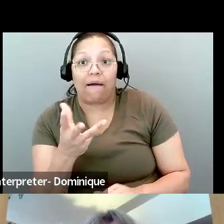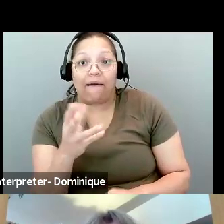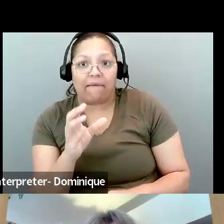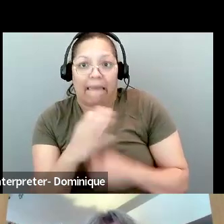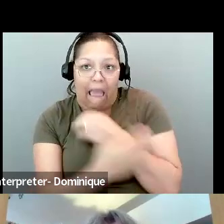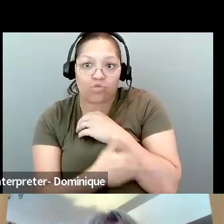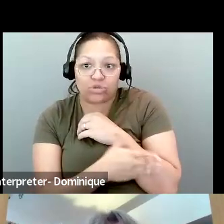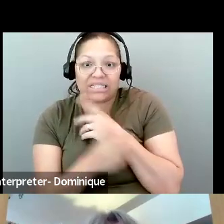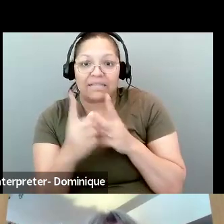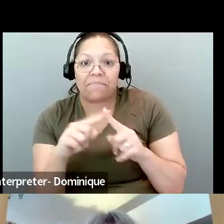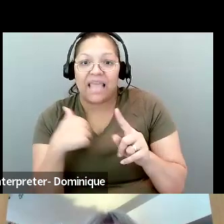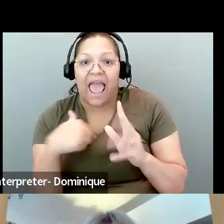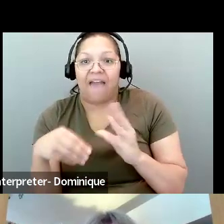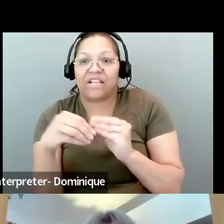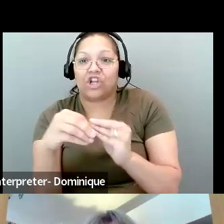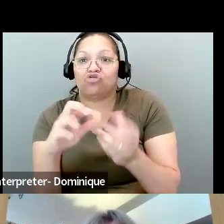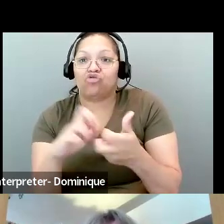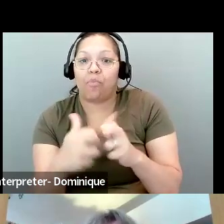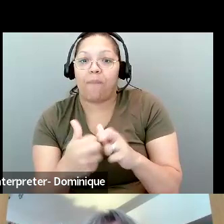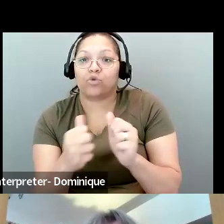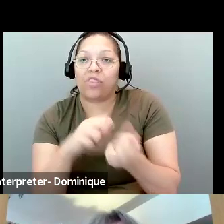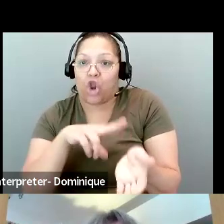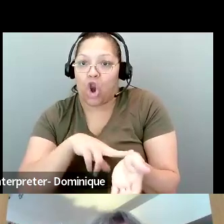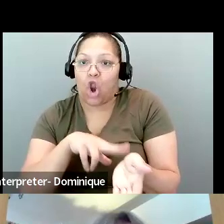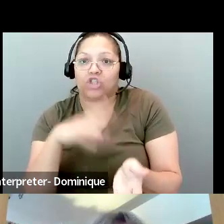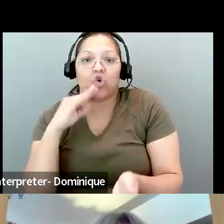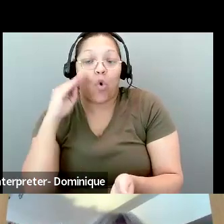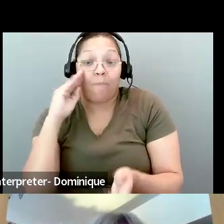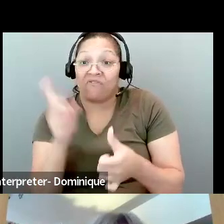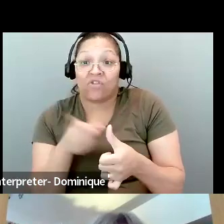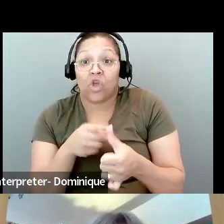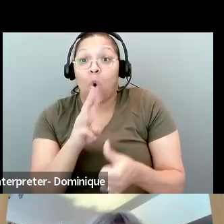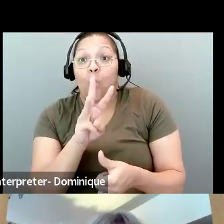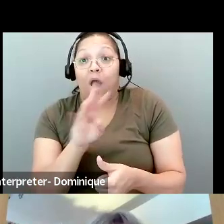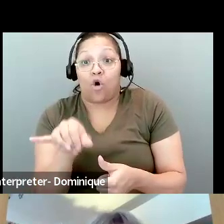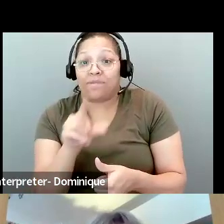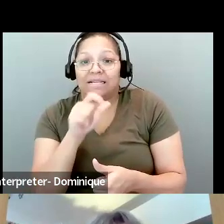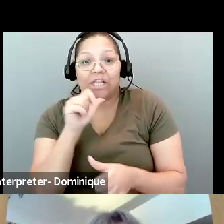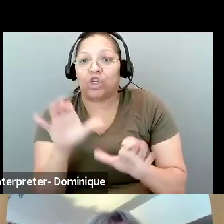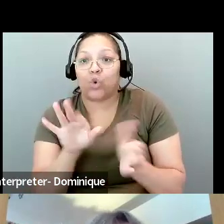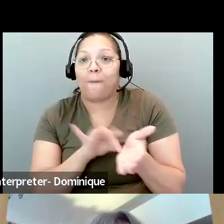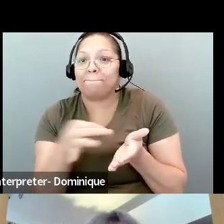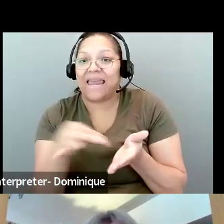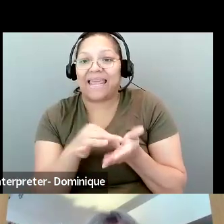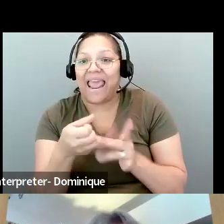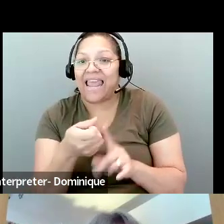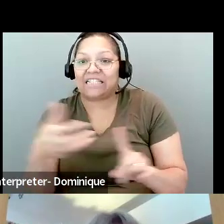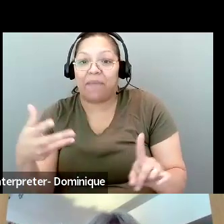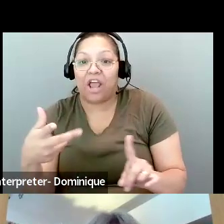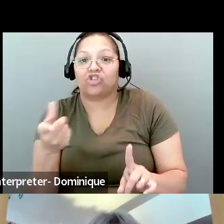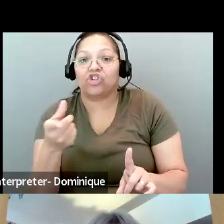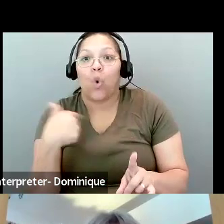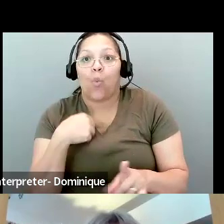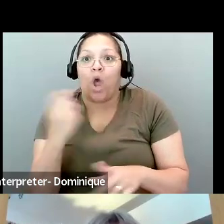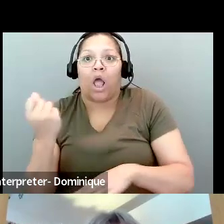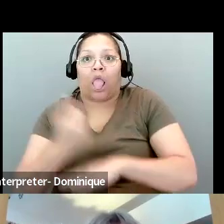there are additional problems with the nursing homes. First of all, Wyoming didn't do a Medicaid expansion. We're closing hospitals